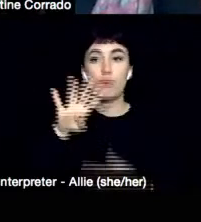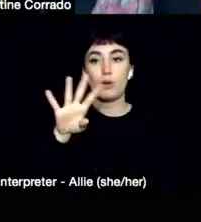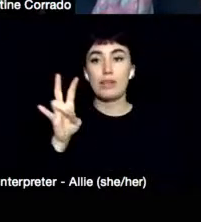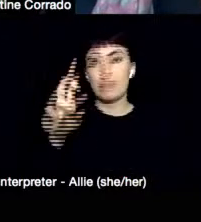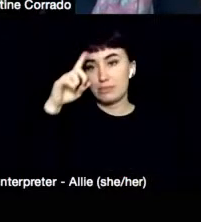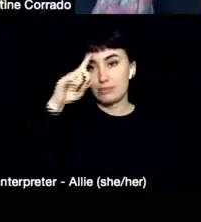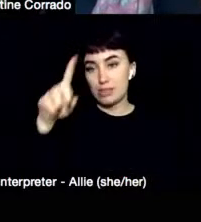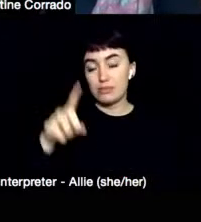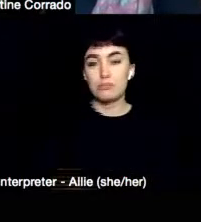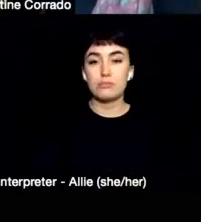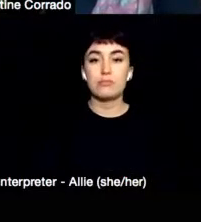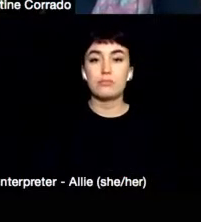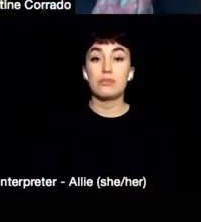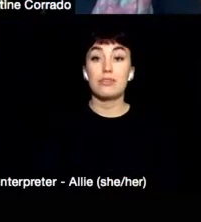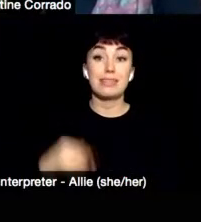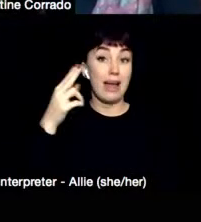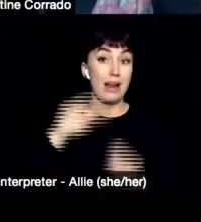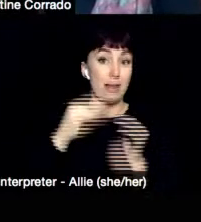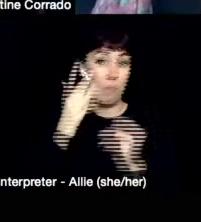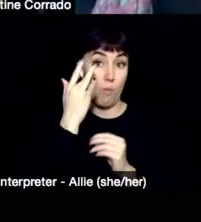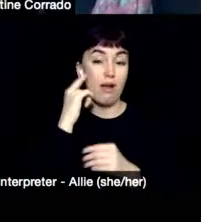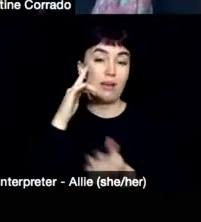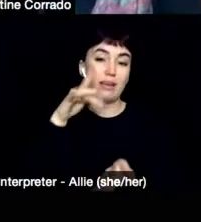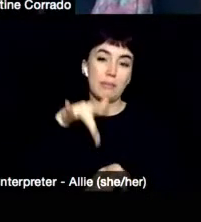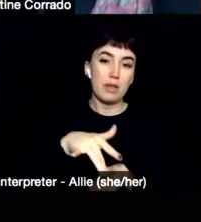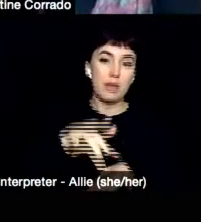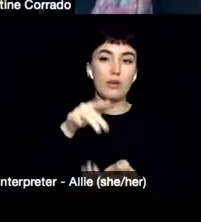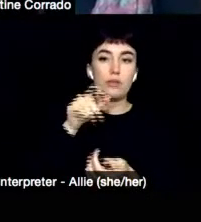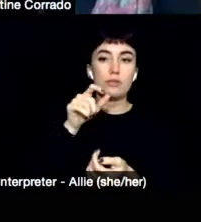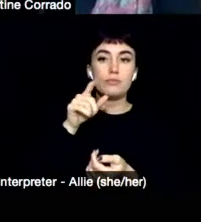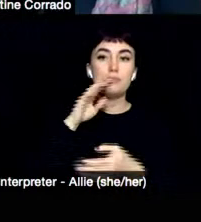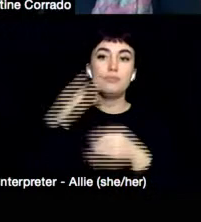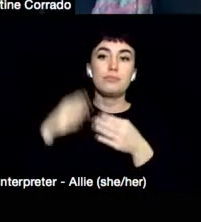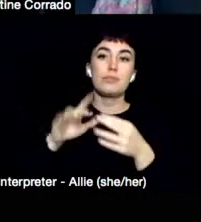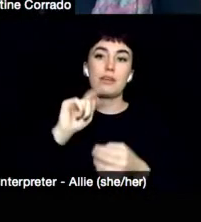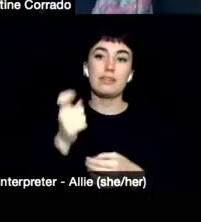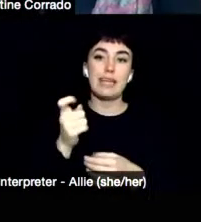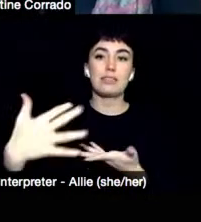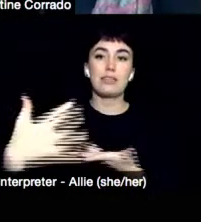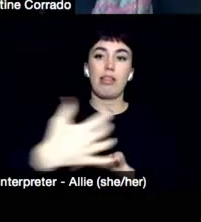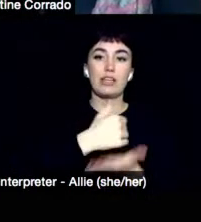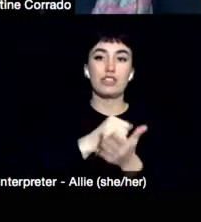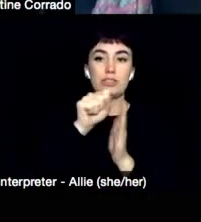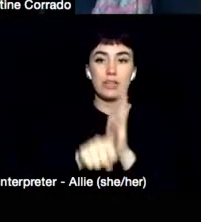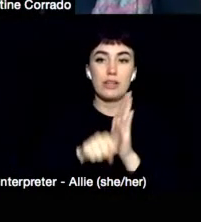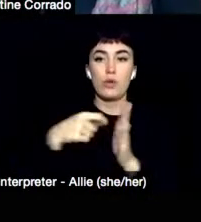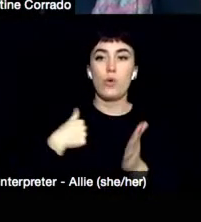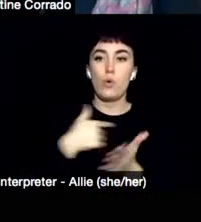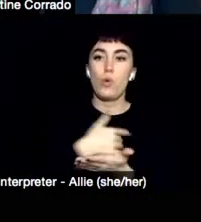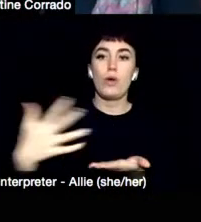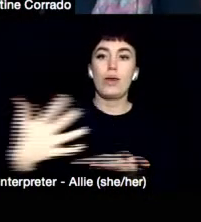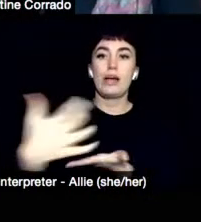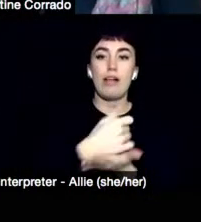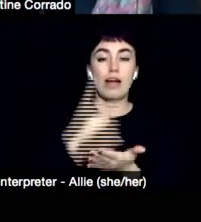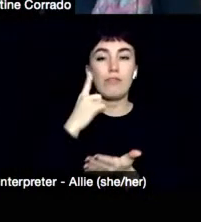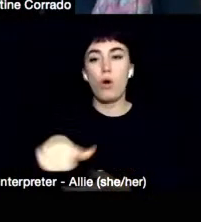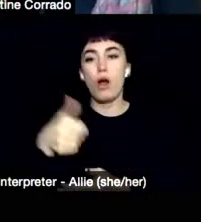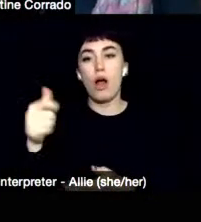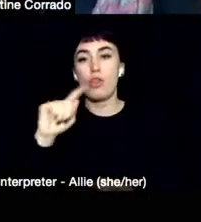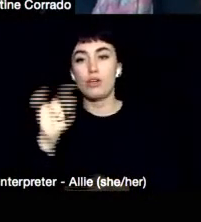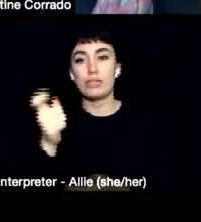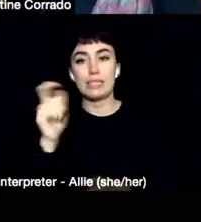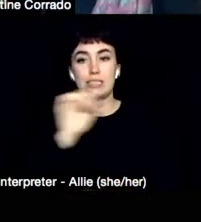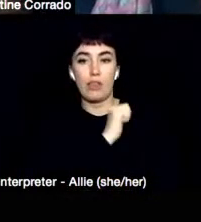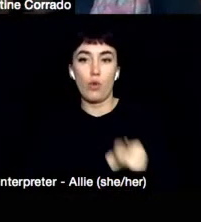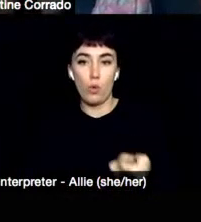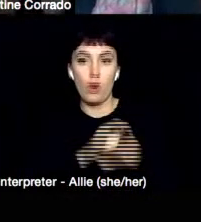$8,049,299.47. That's a high number because we're in the middle of, we're toward the end of tax collection season. We collect on behalf of other taxing authorities